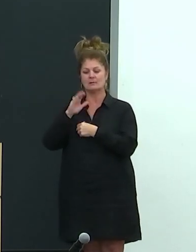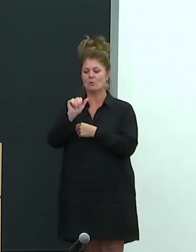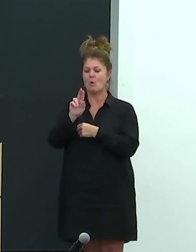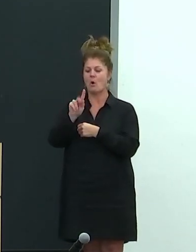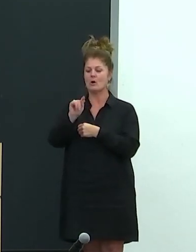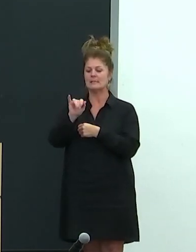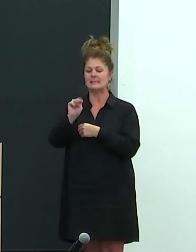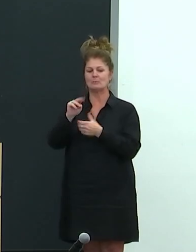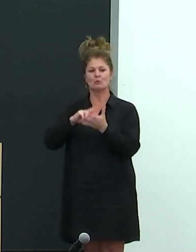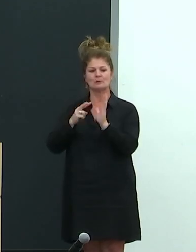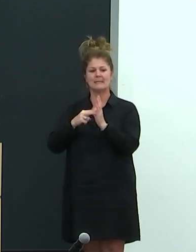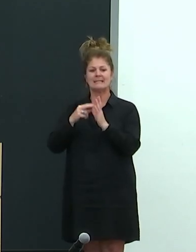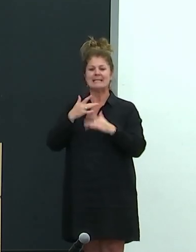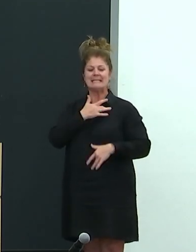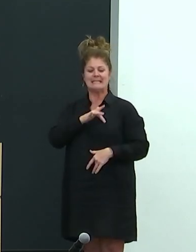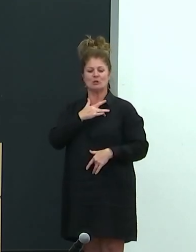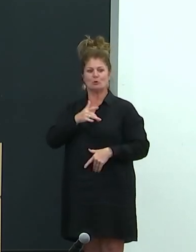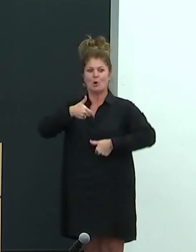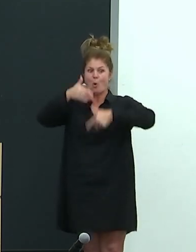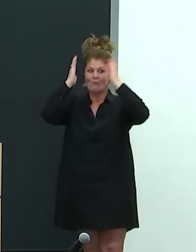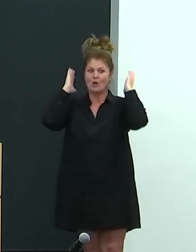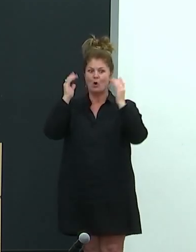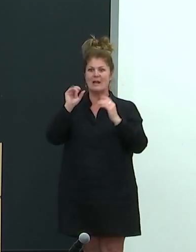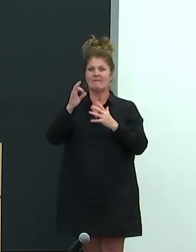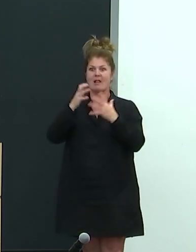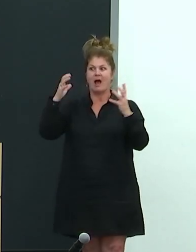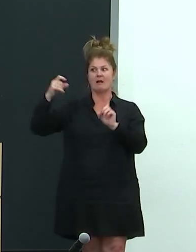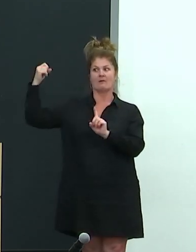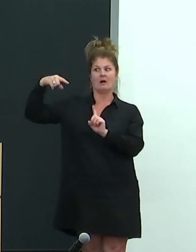overload when an environment that provides a lot of